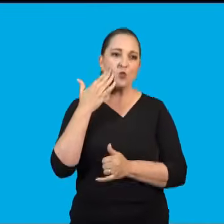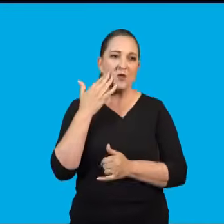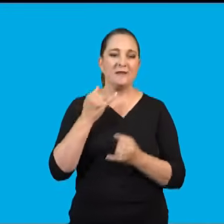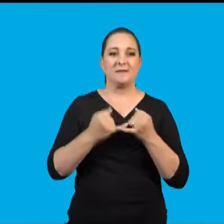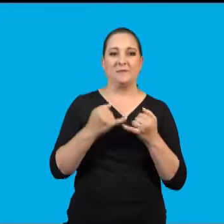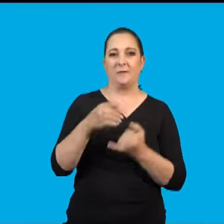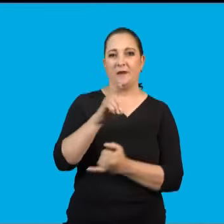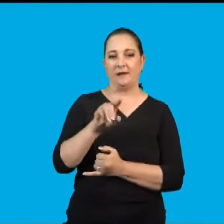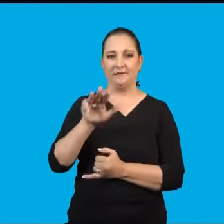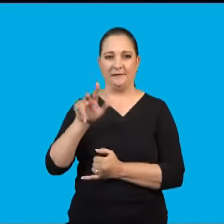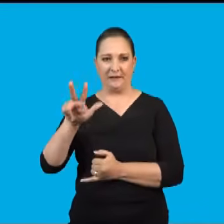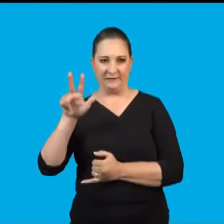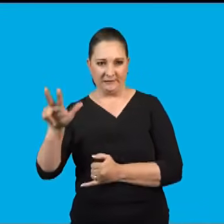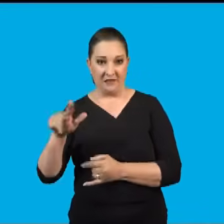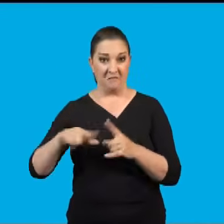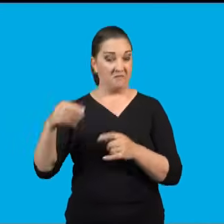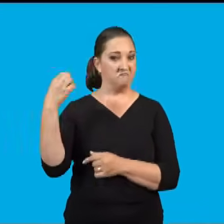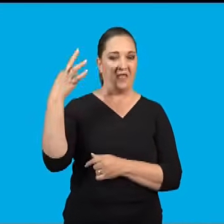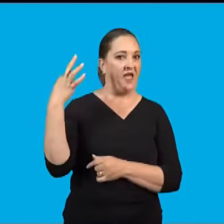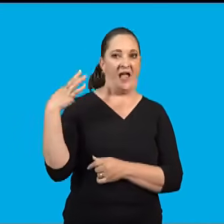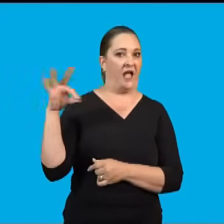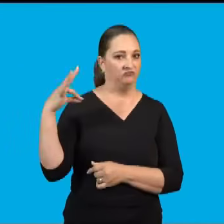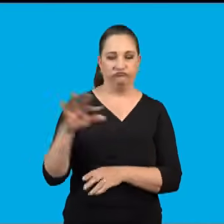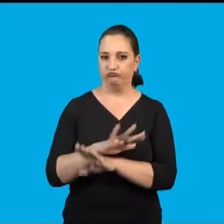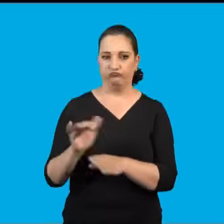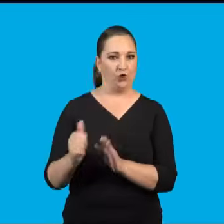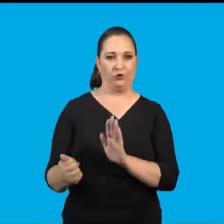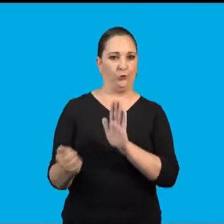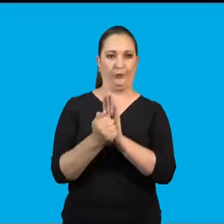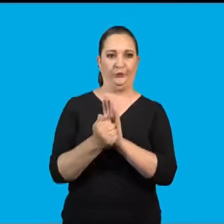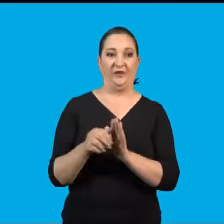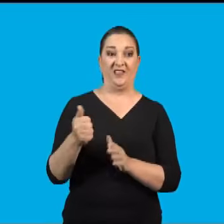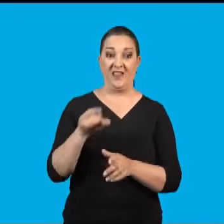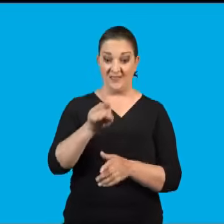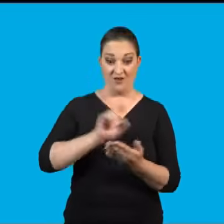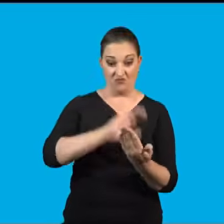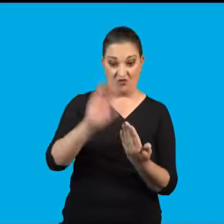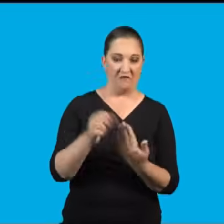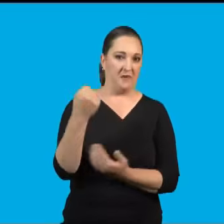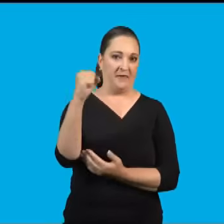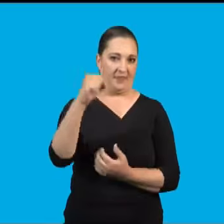September 1988. The government did not approve and banned the conference.